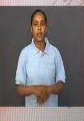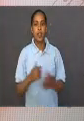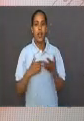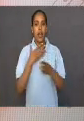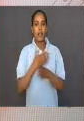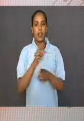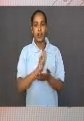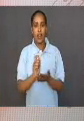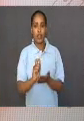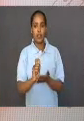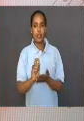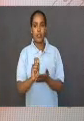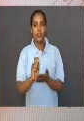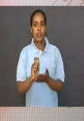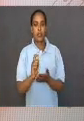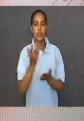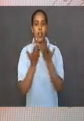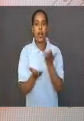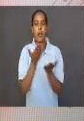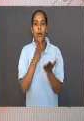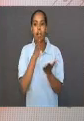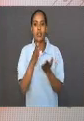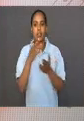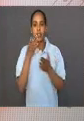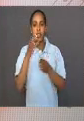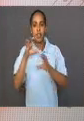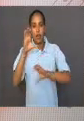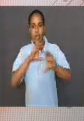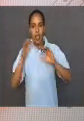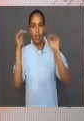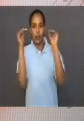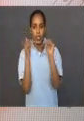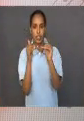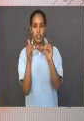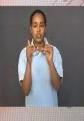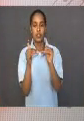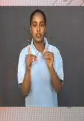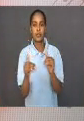After writing the unbalanced chemical equation,